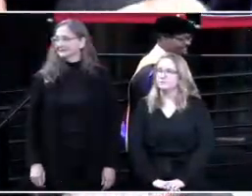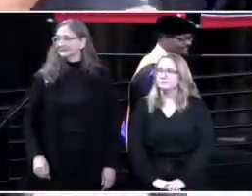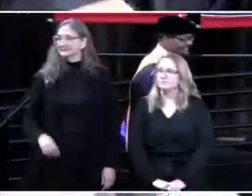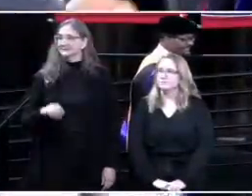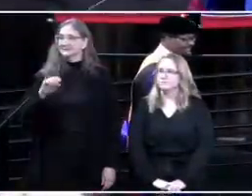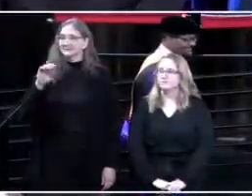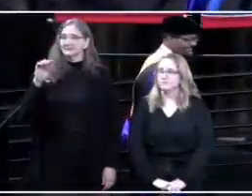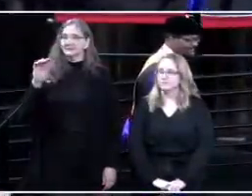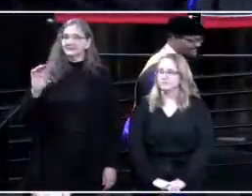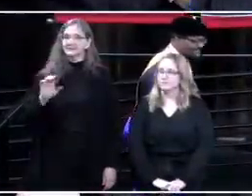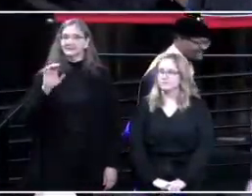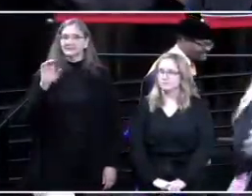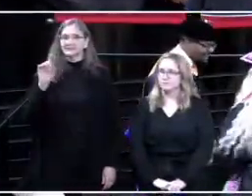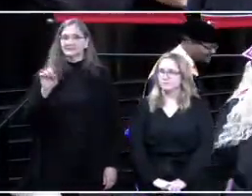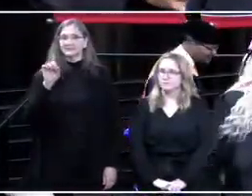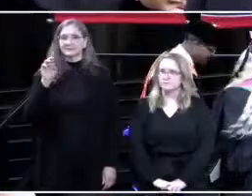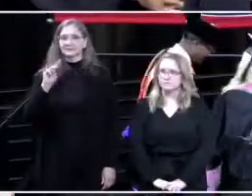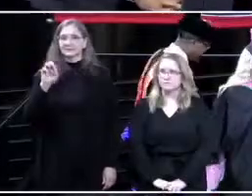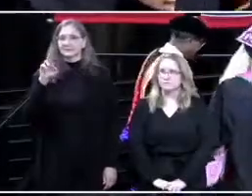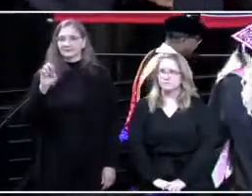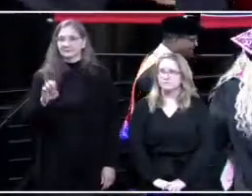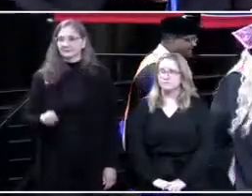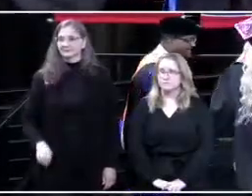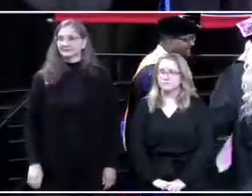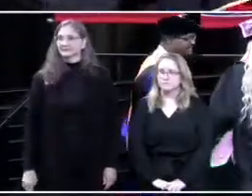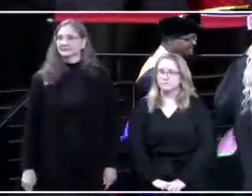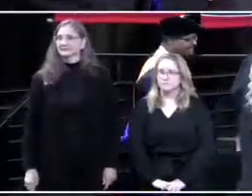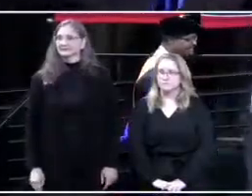Shauna Denise Moore.